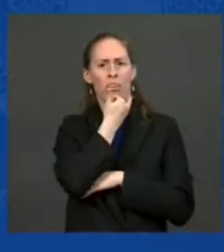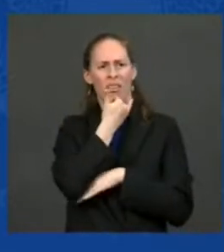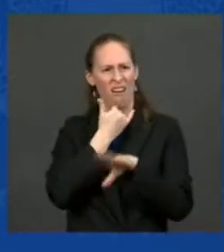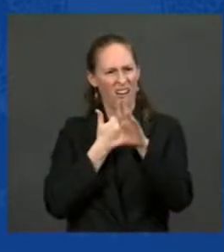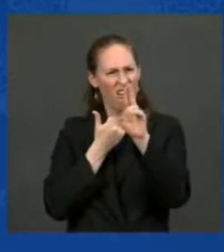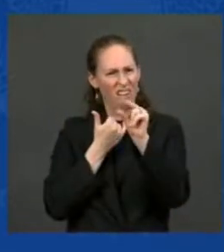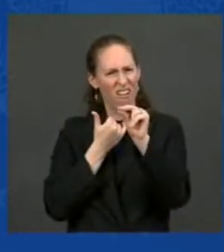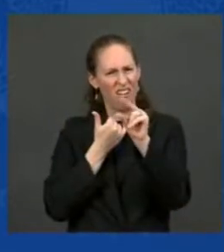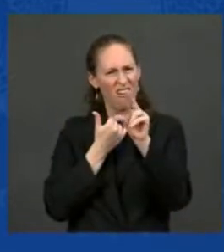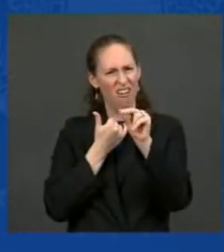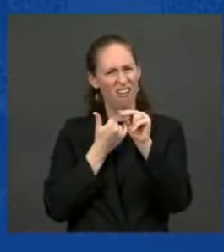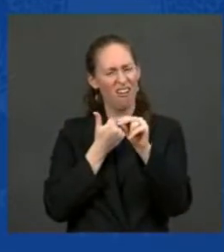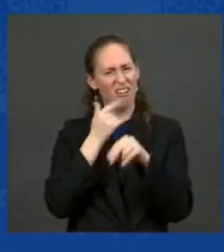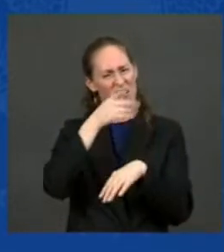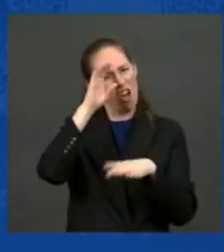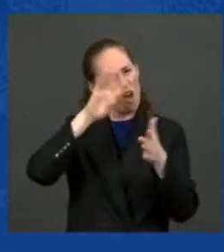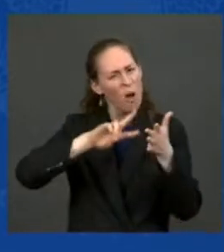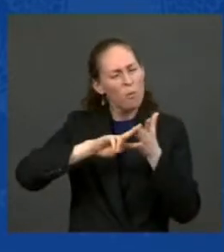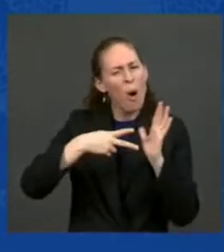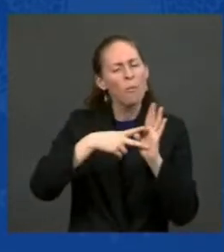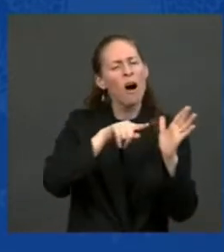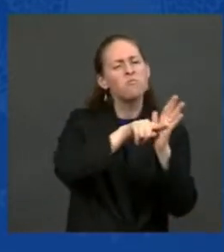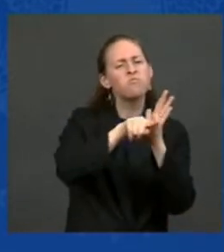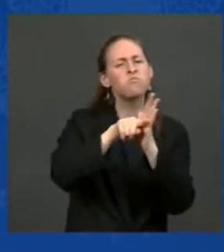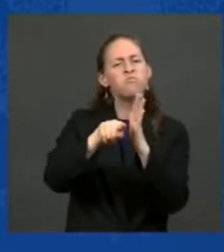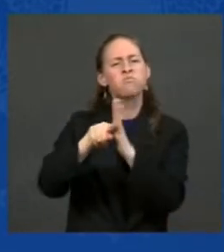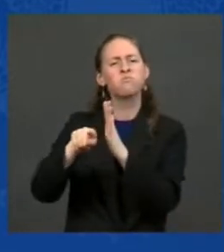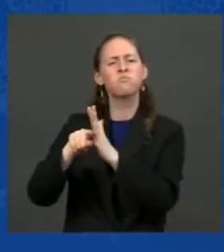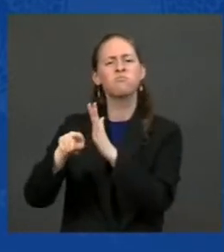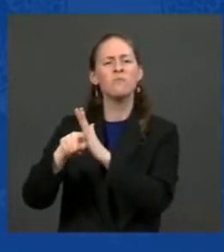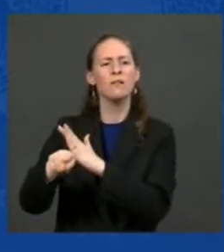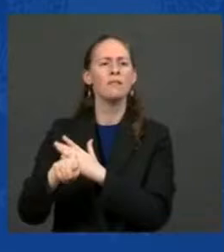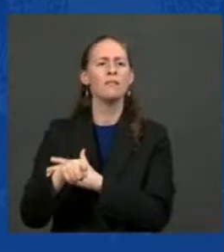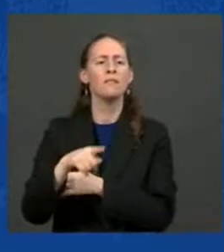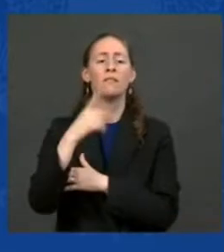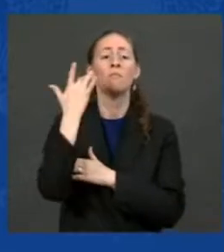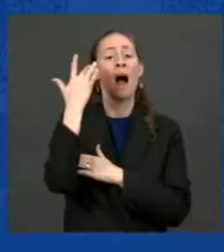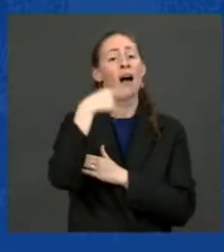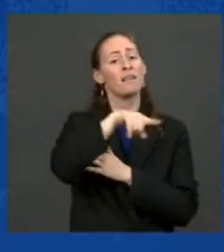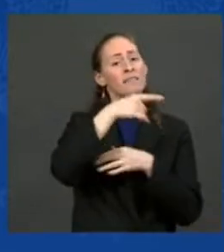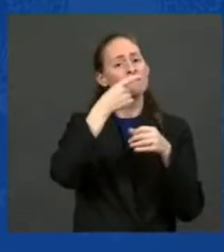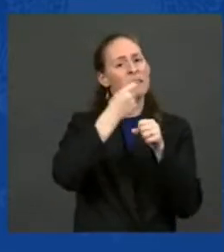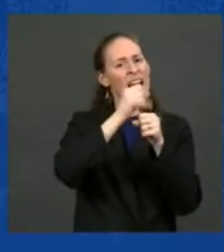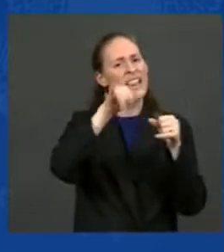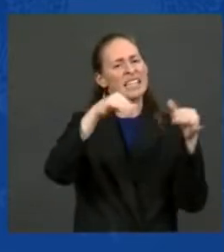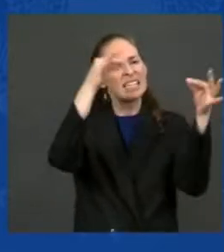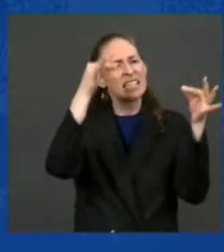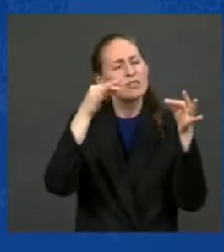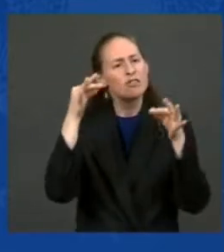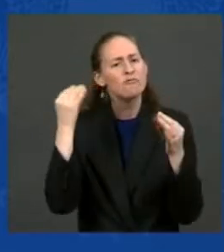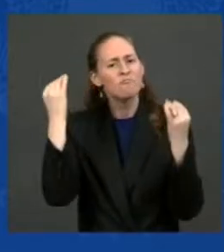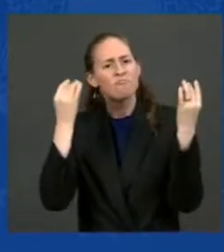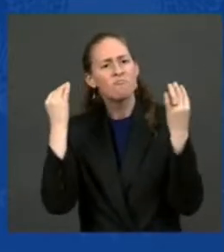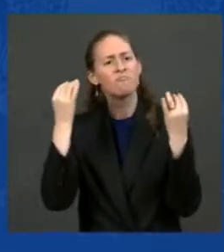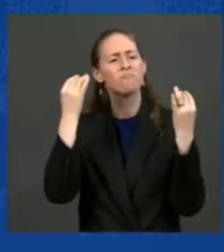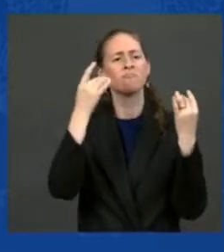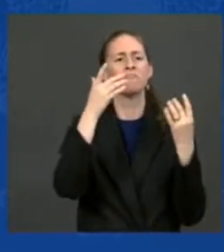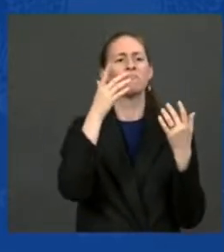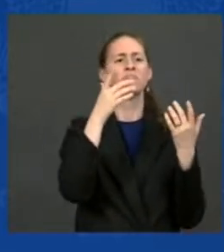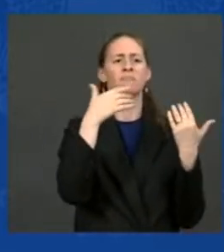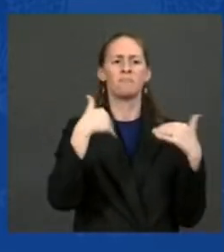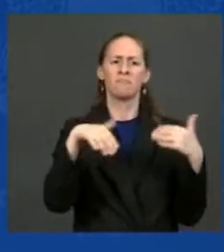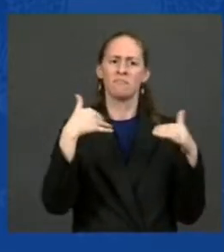by accident. The result of choices made by individual human beings and world